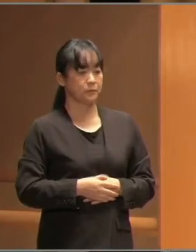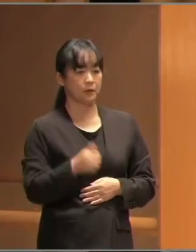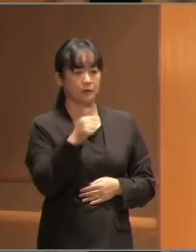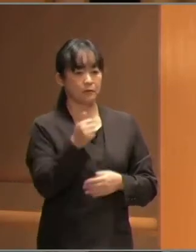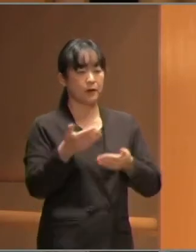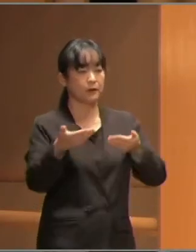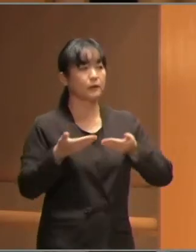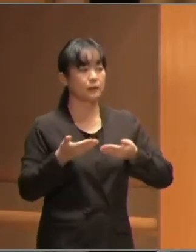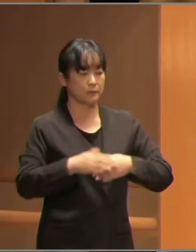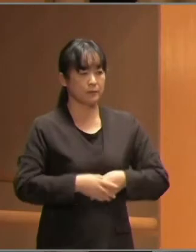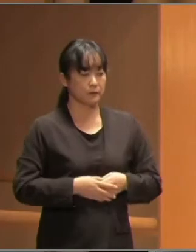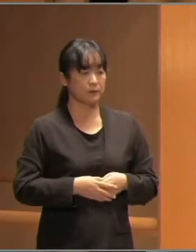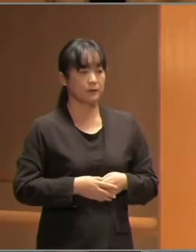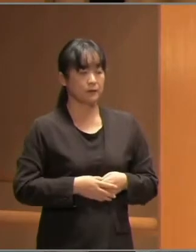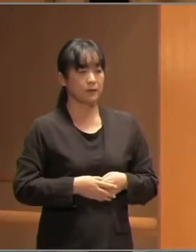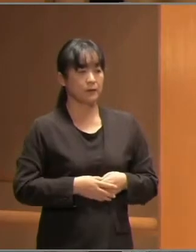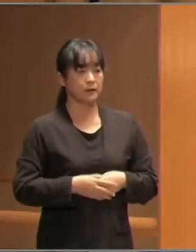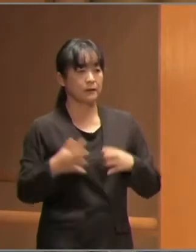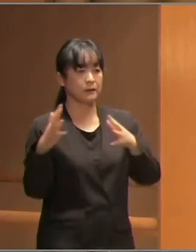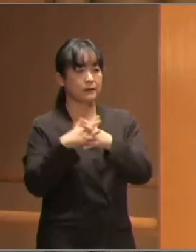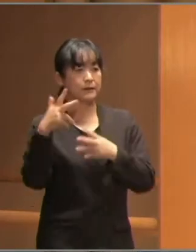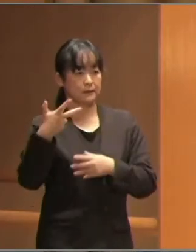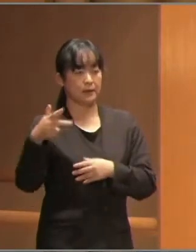Thank you for your kind introduction.